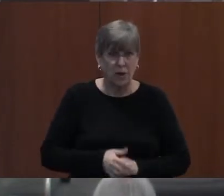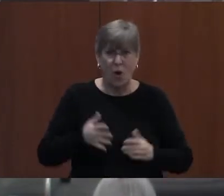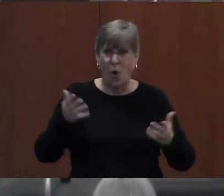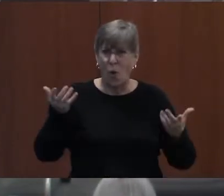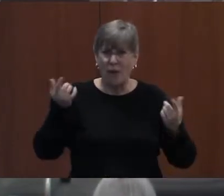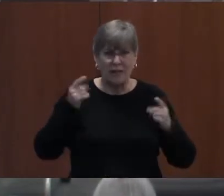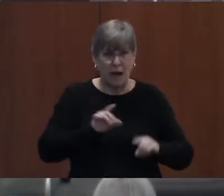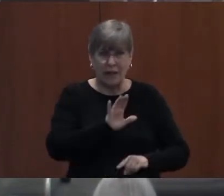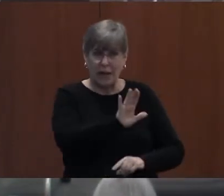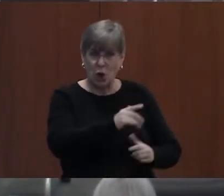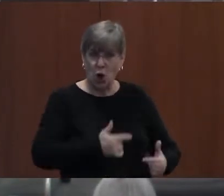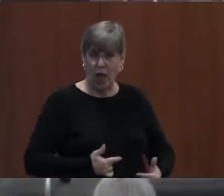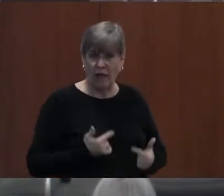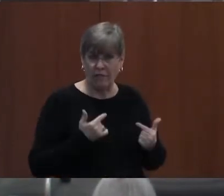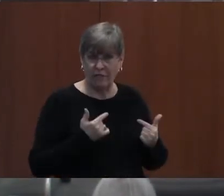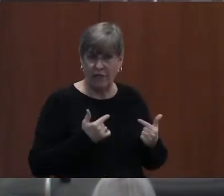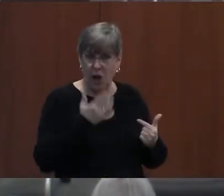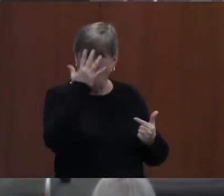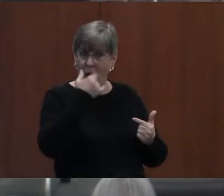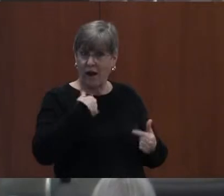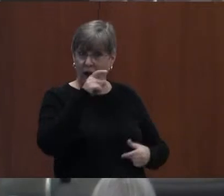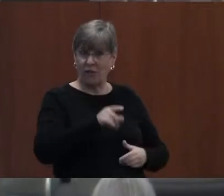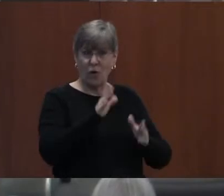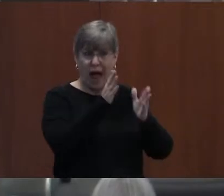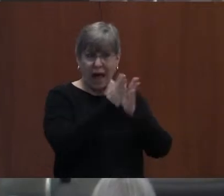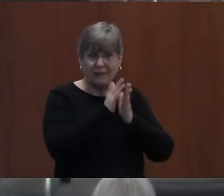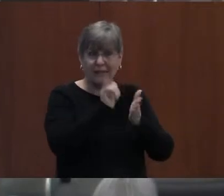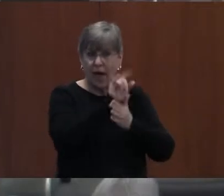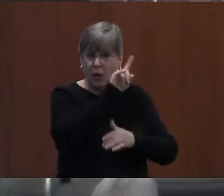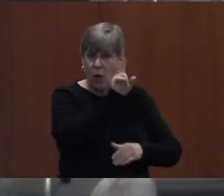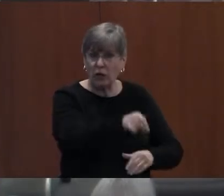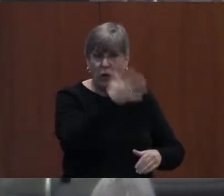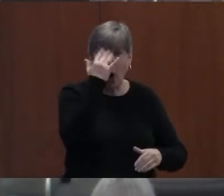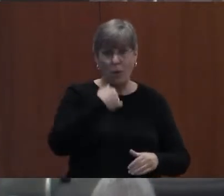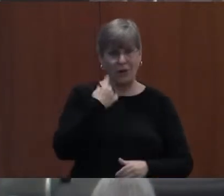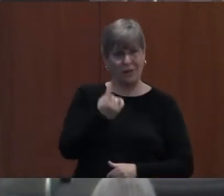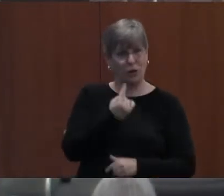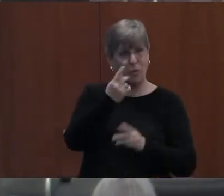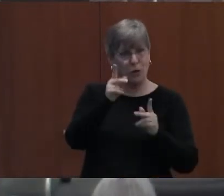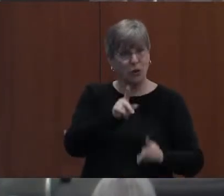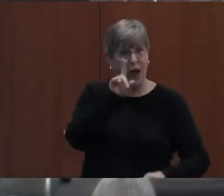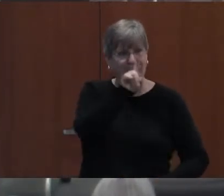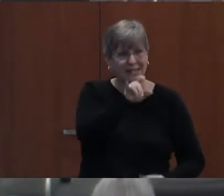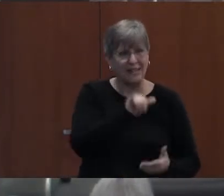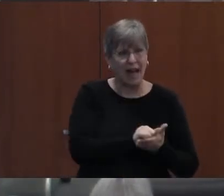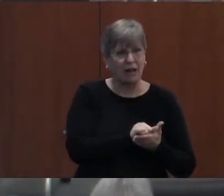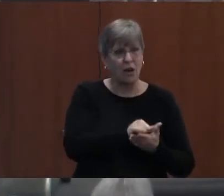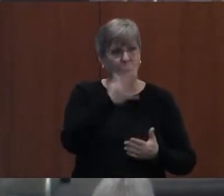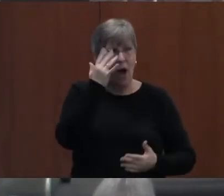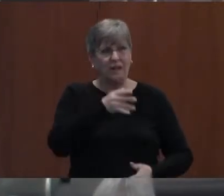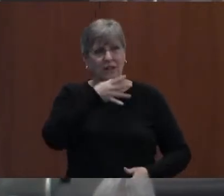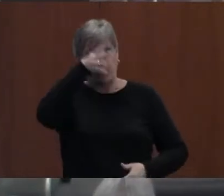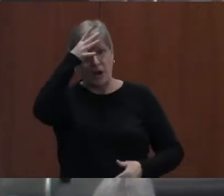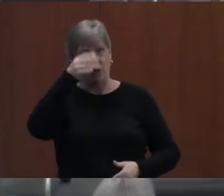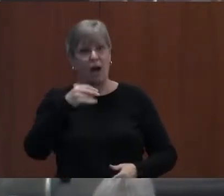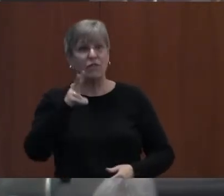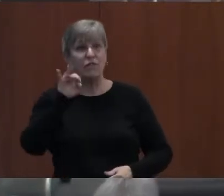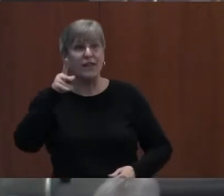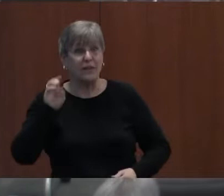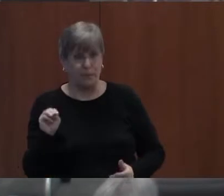What's going on in her life? Why did I have to ask that question? Why was I the only one? Why was the parent of the